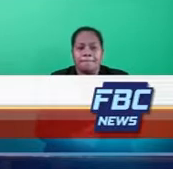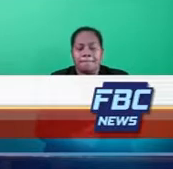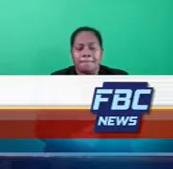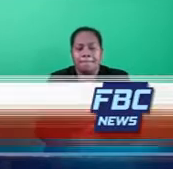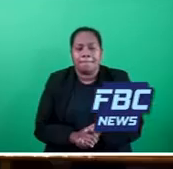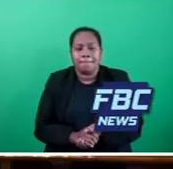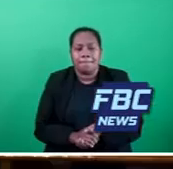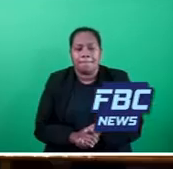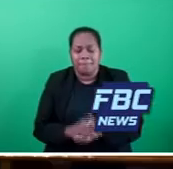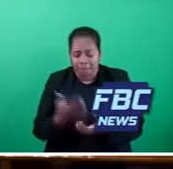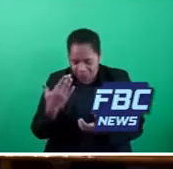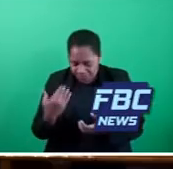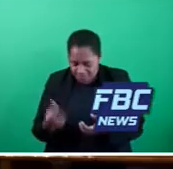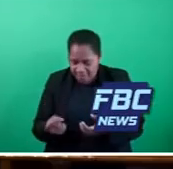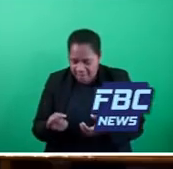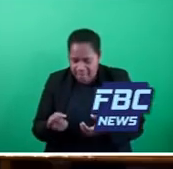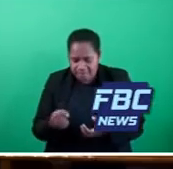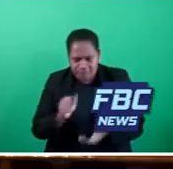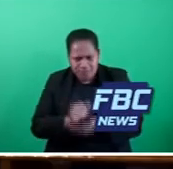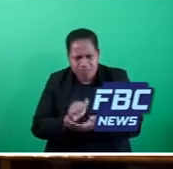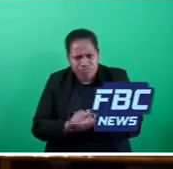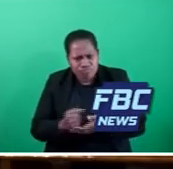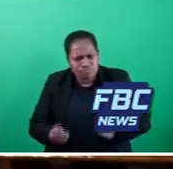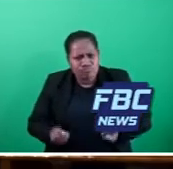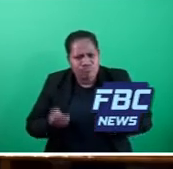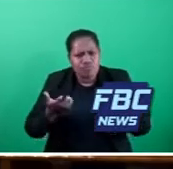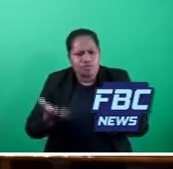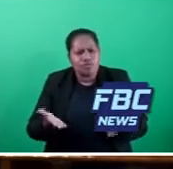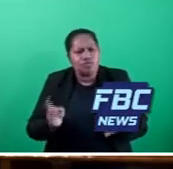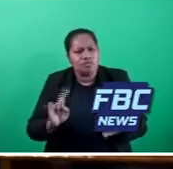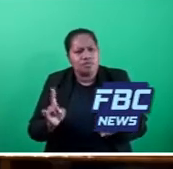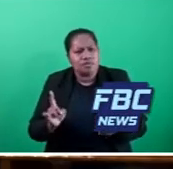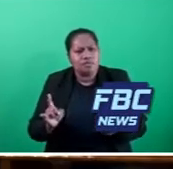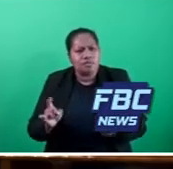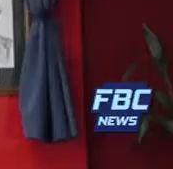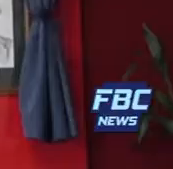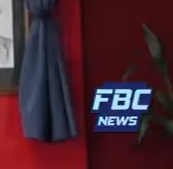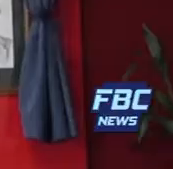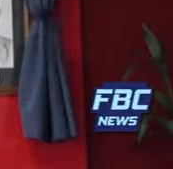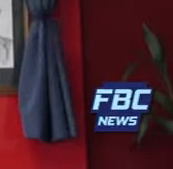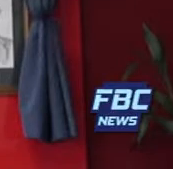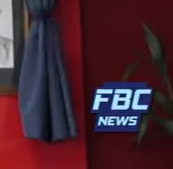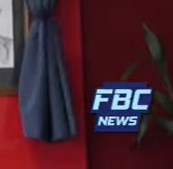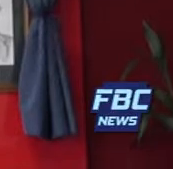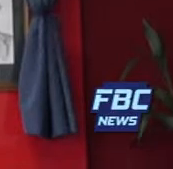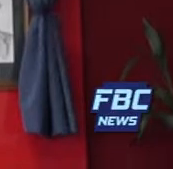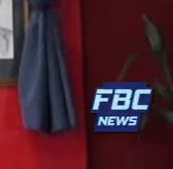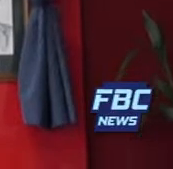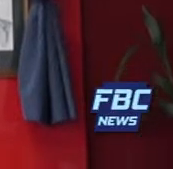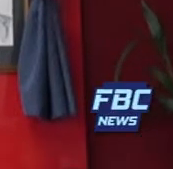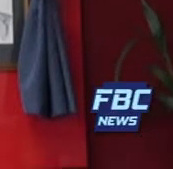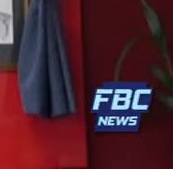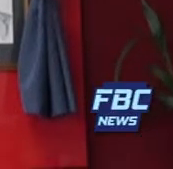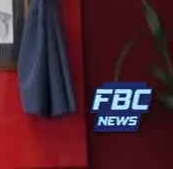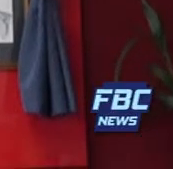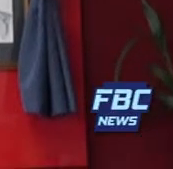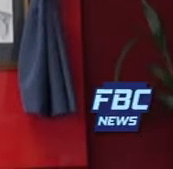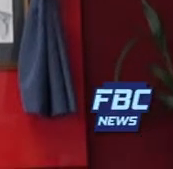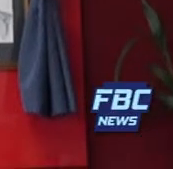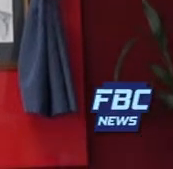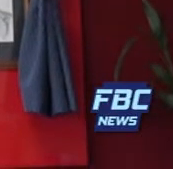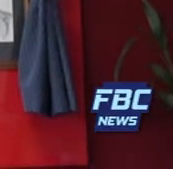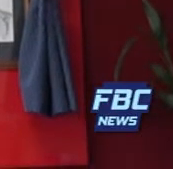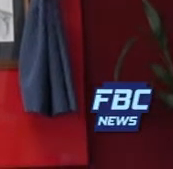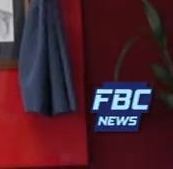sufficient provision is always made allow for bad debt. The Attorney General says FDB no longer write